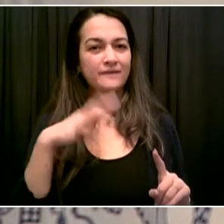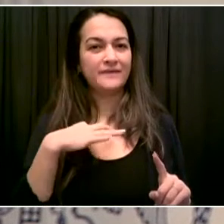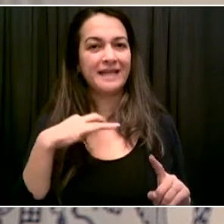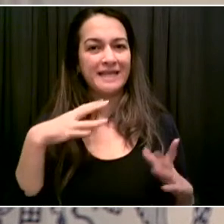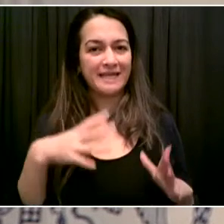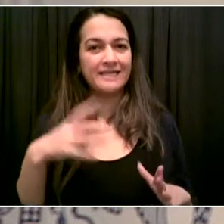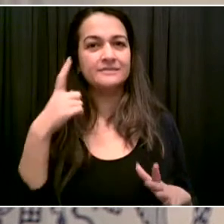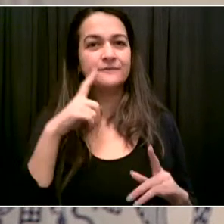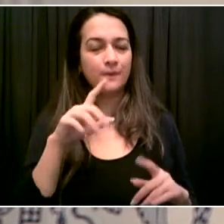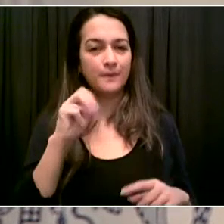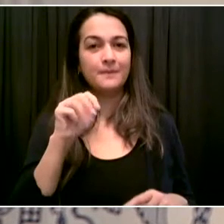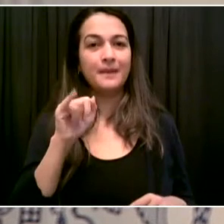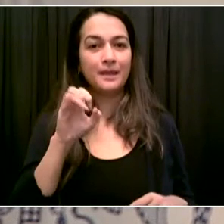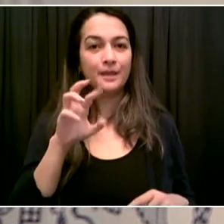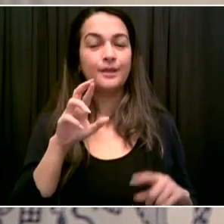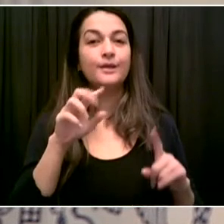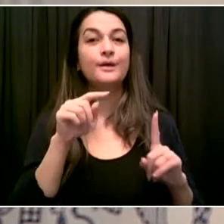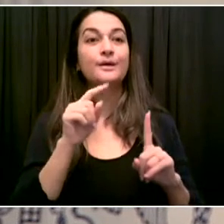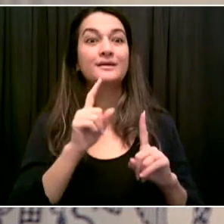Congresswoman